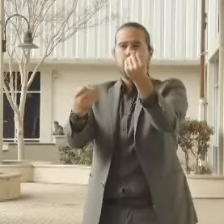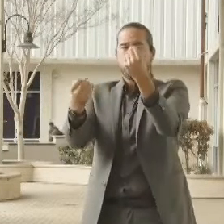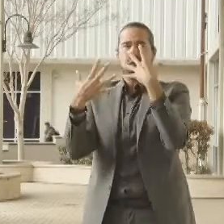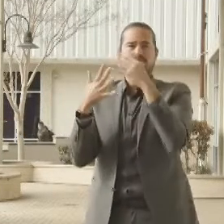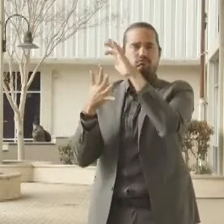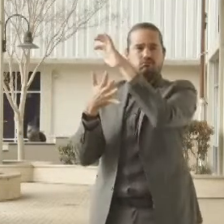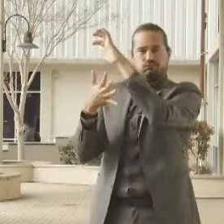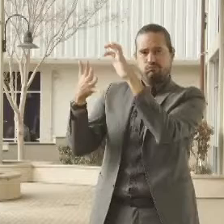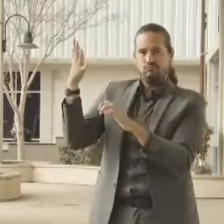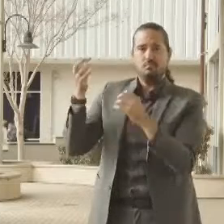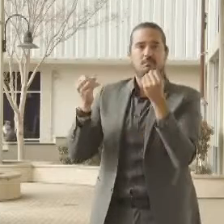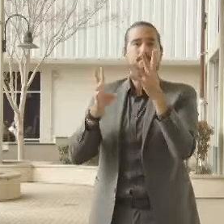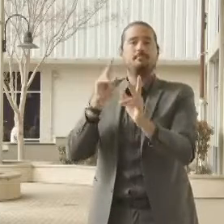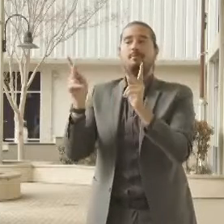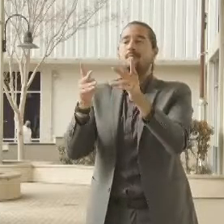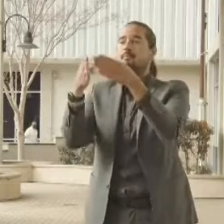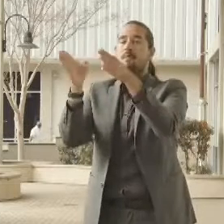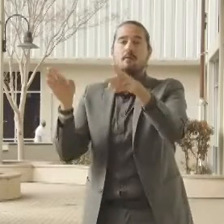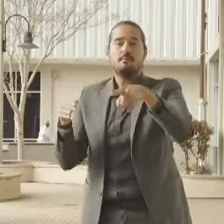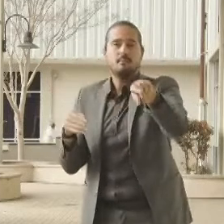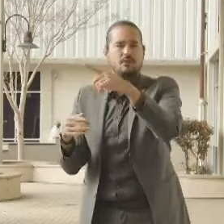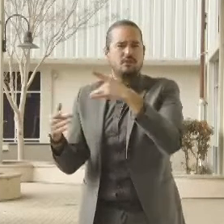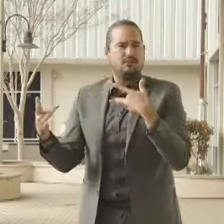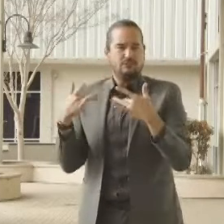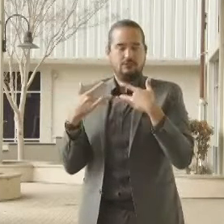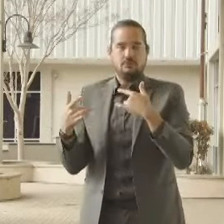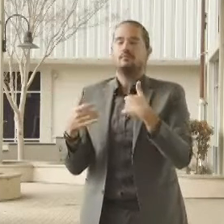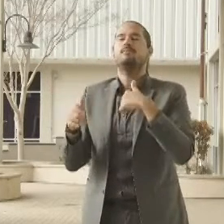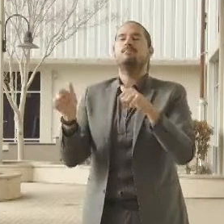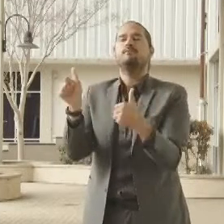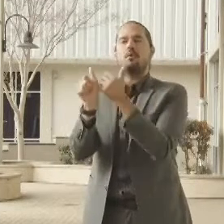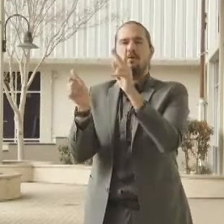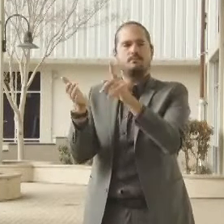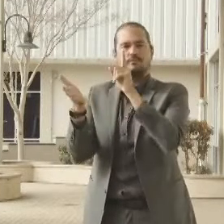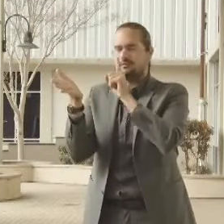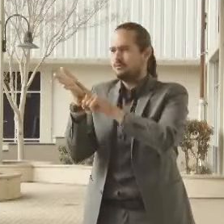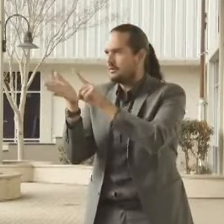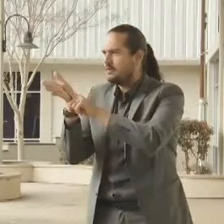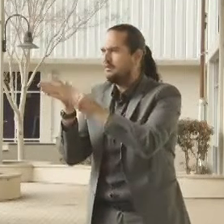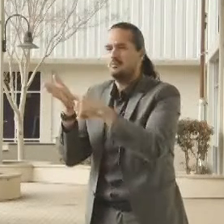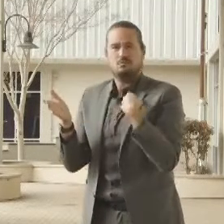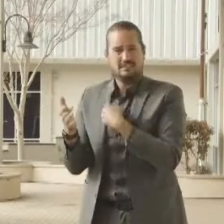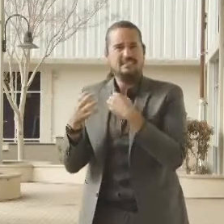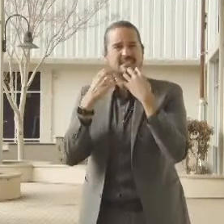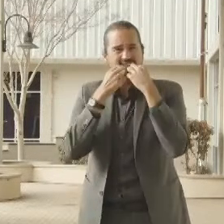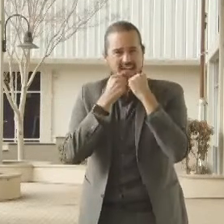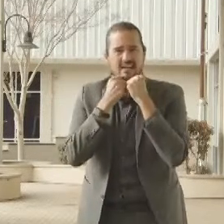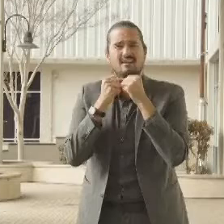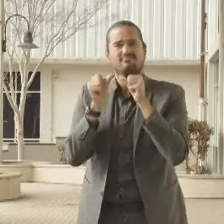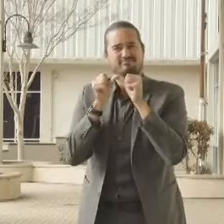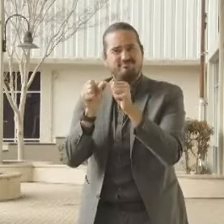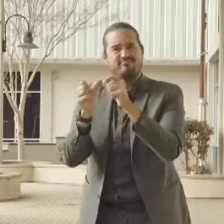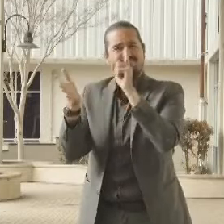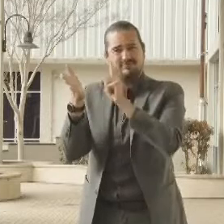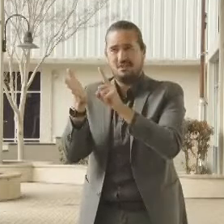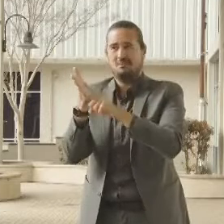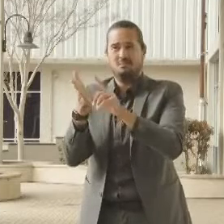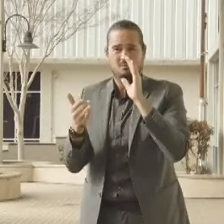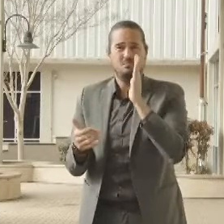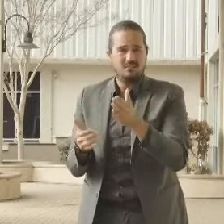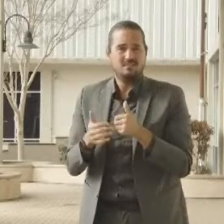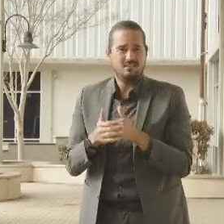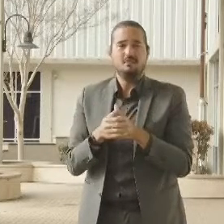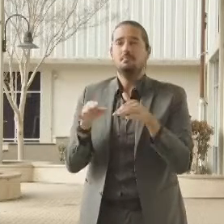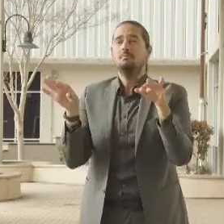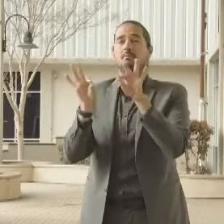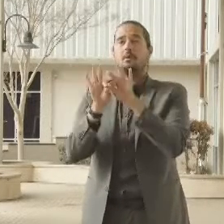the public, and we are following up on those, and we will continue to follow up on those. It is very important to us